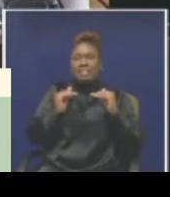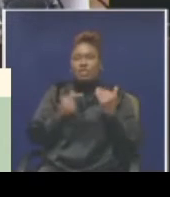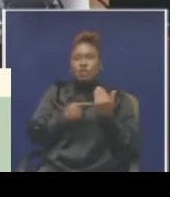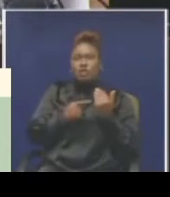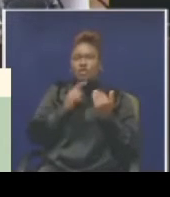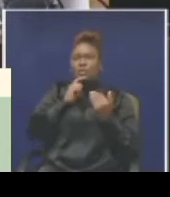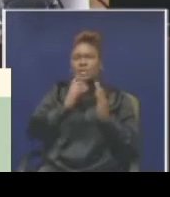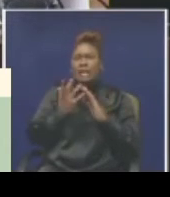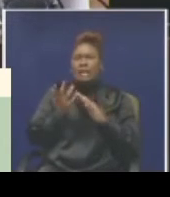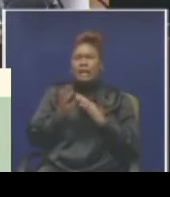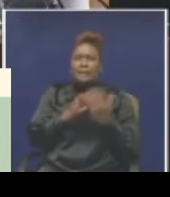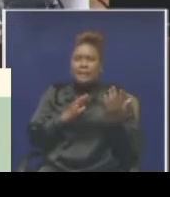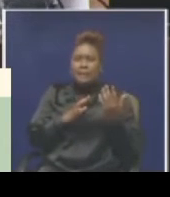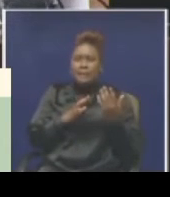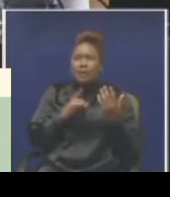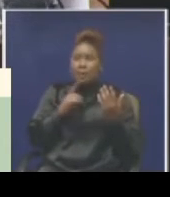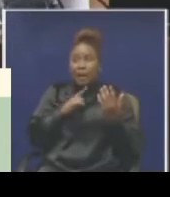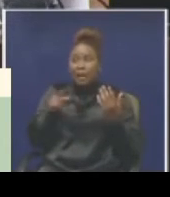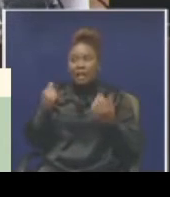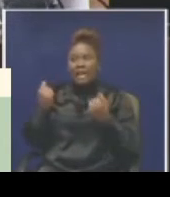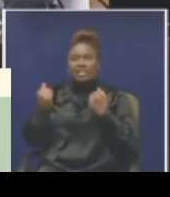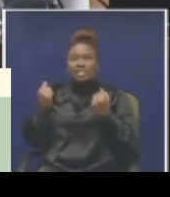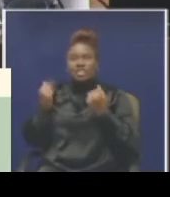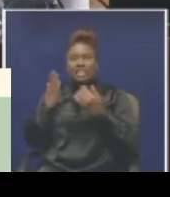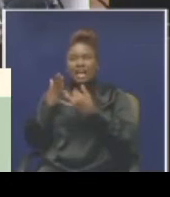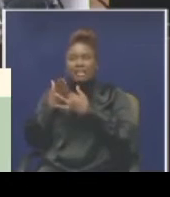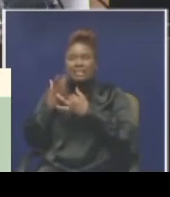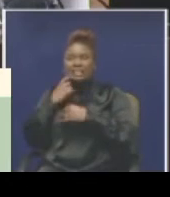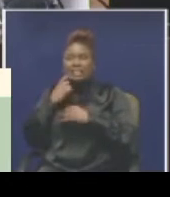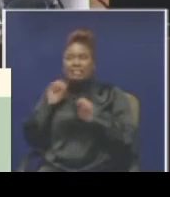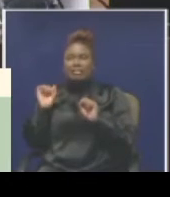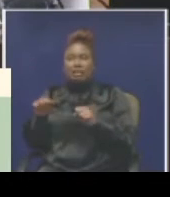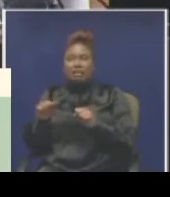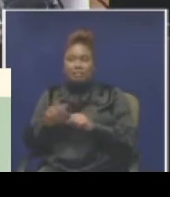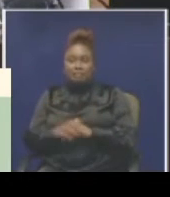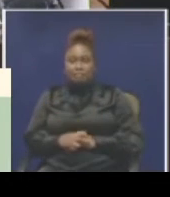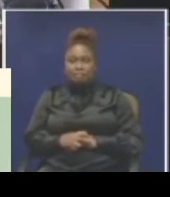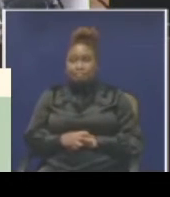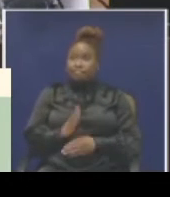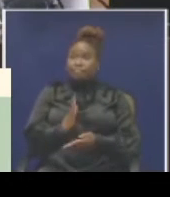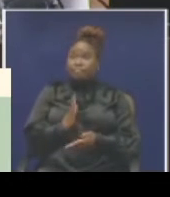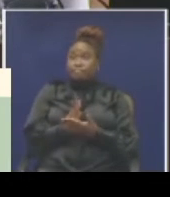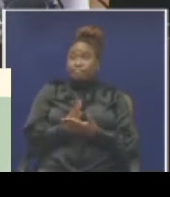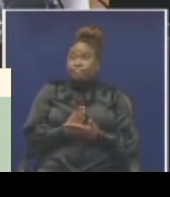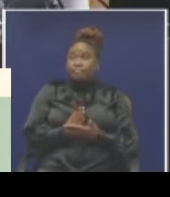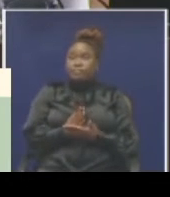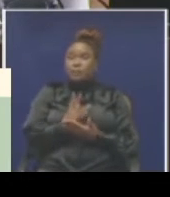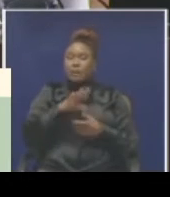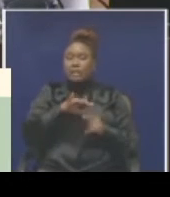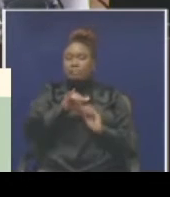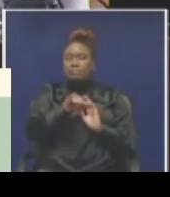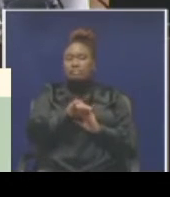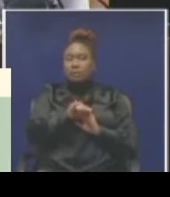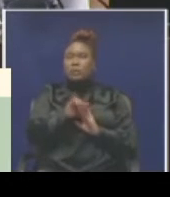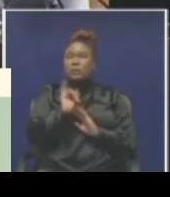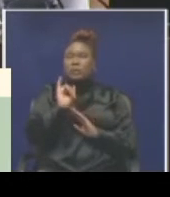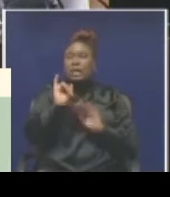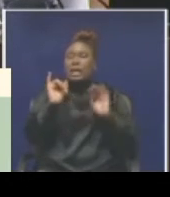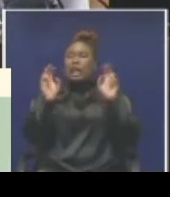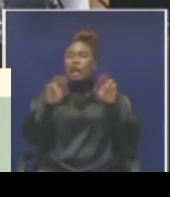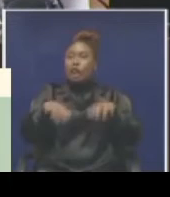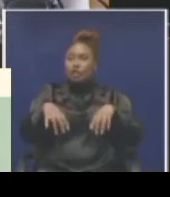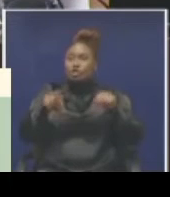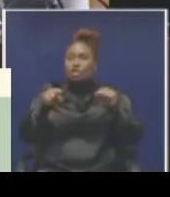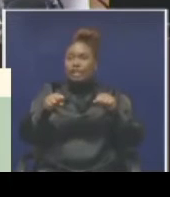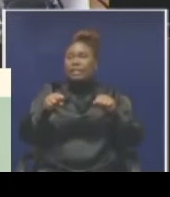improve the issue of access to justice. Definitely realizing the problem of load shedding or